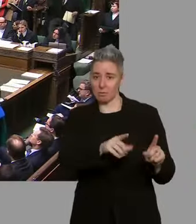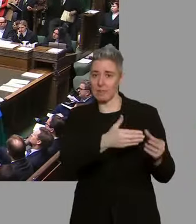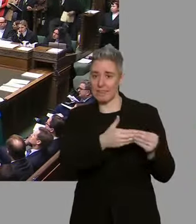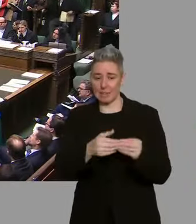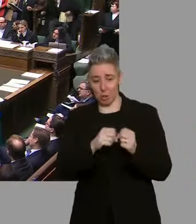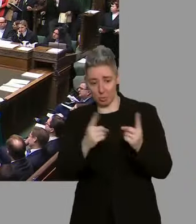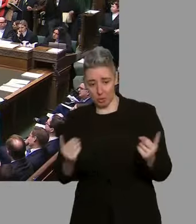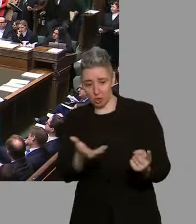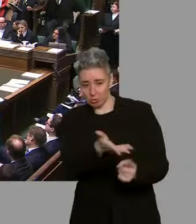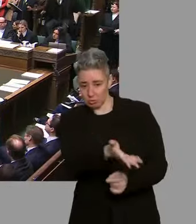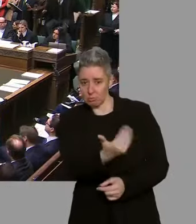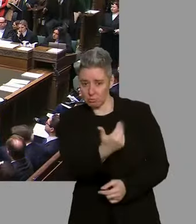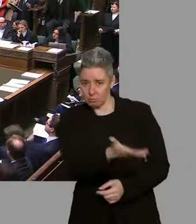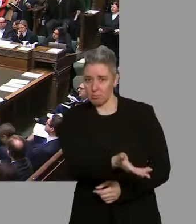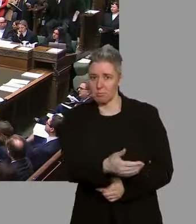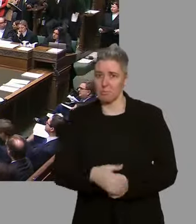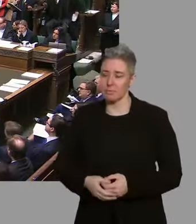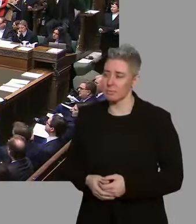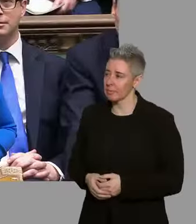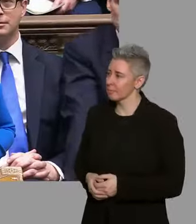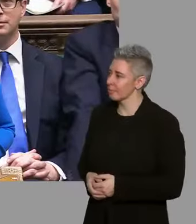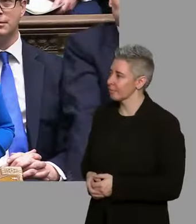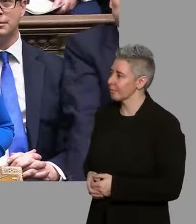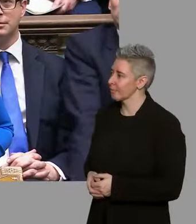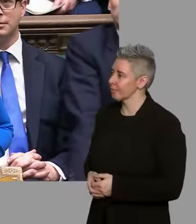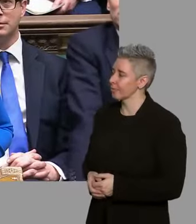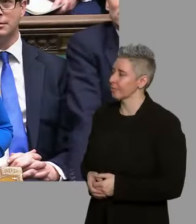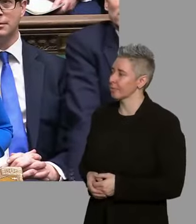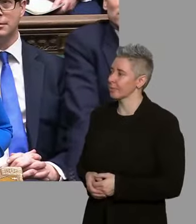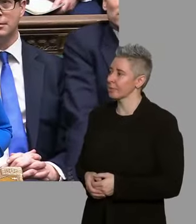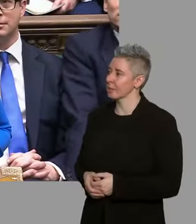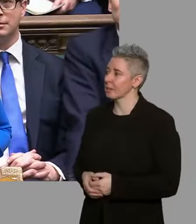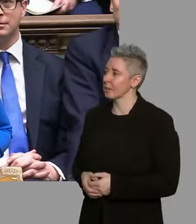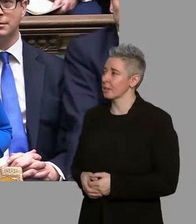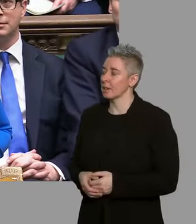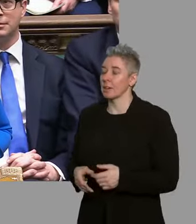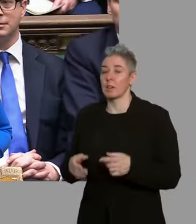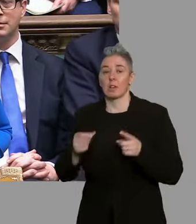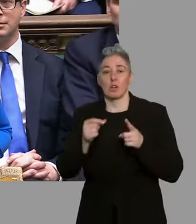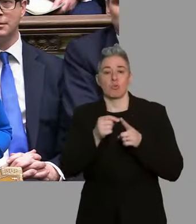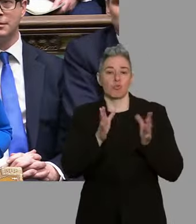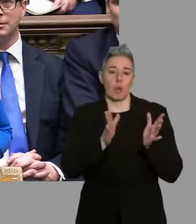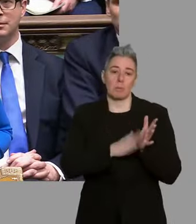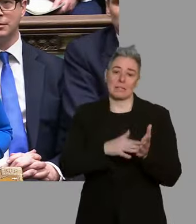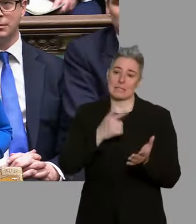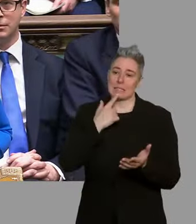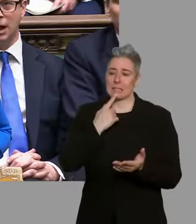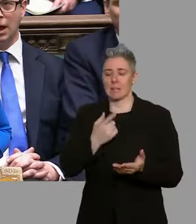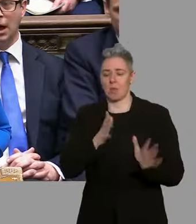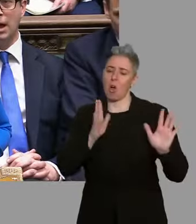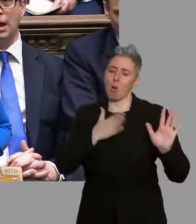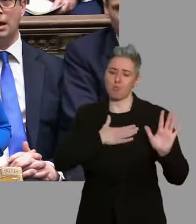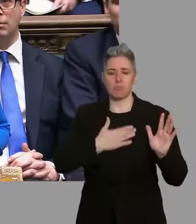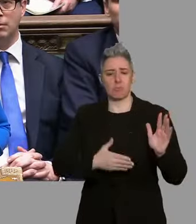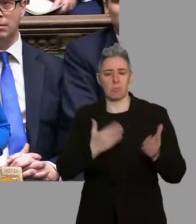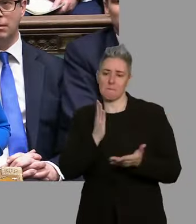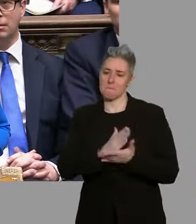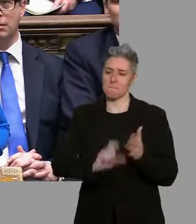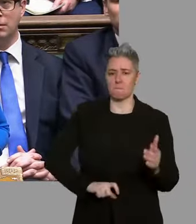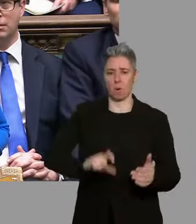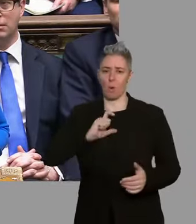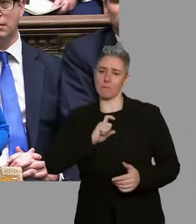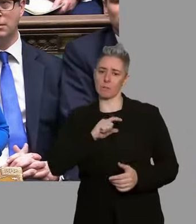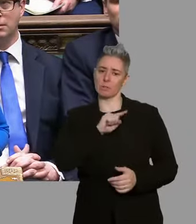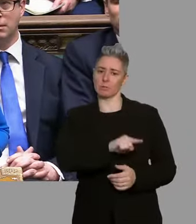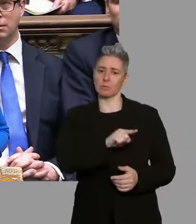Mr. Speaker, the Prime Minister claims he has full confidence in the Chancellor, but the markets clearly do not. Yesterday,